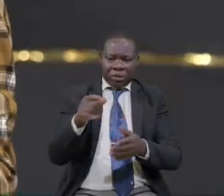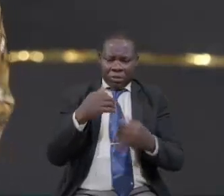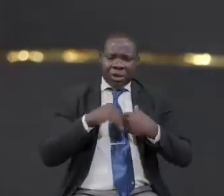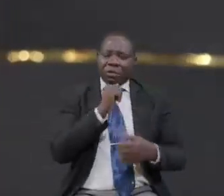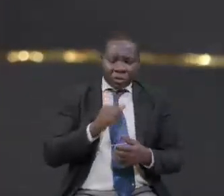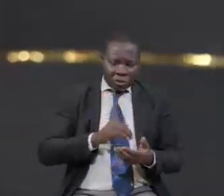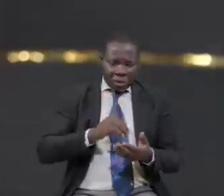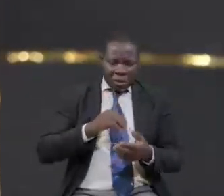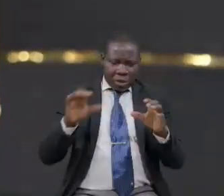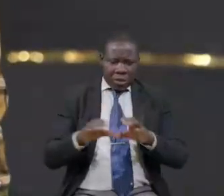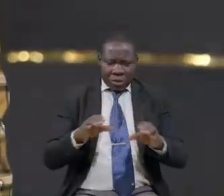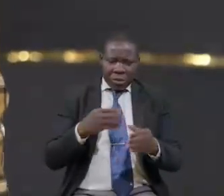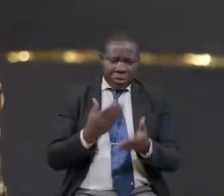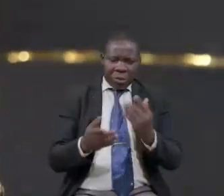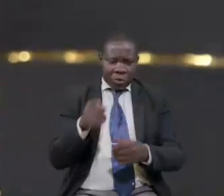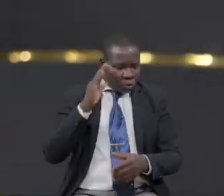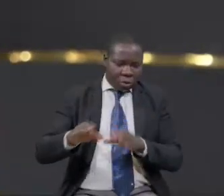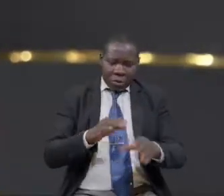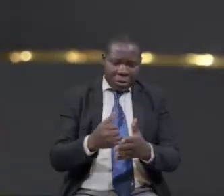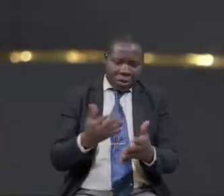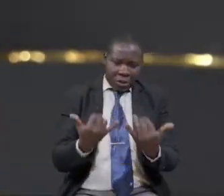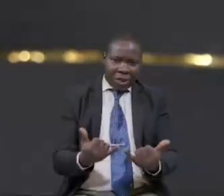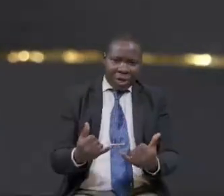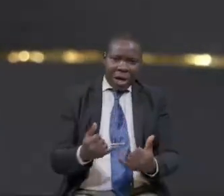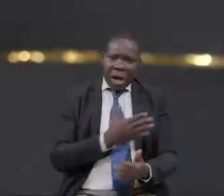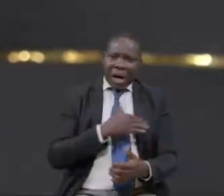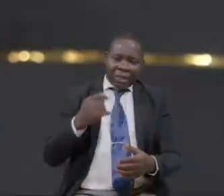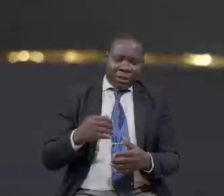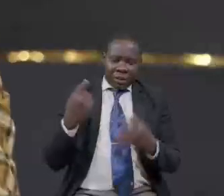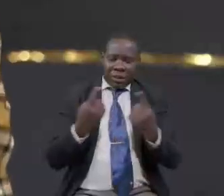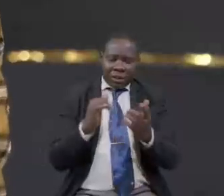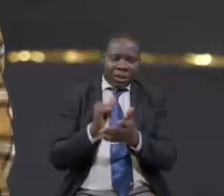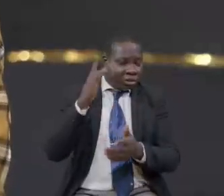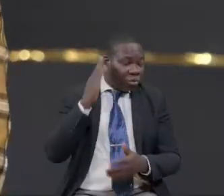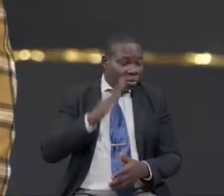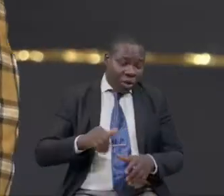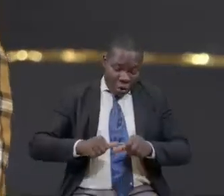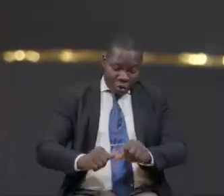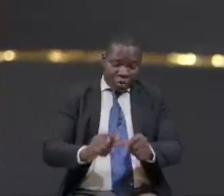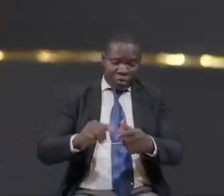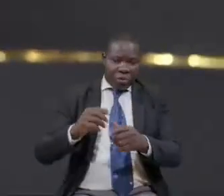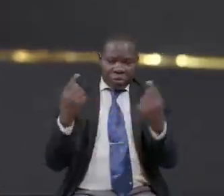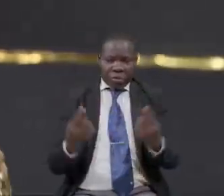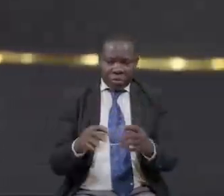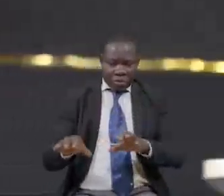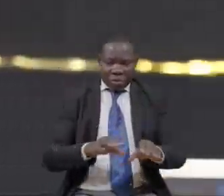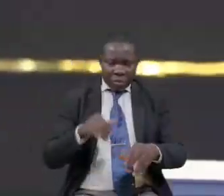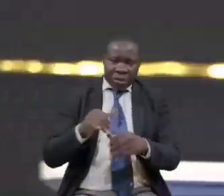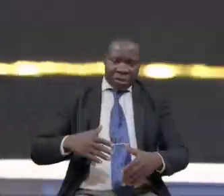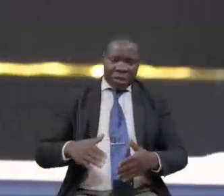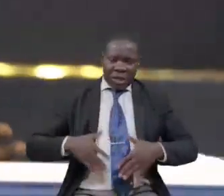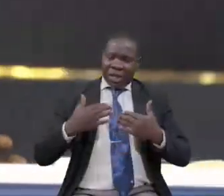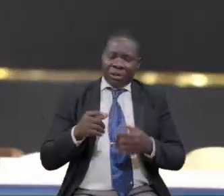it now. And the sins you are going to commit in life, they say you are forgiven. That's like the government